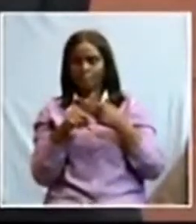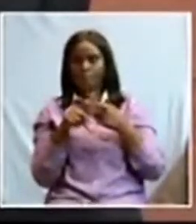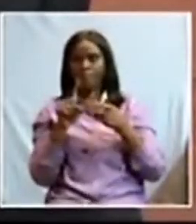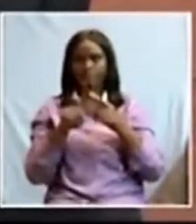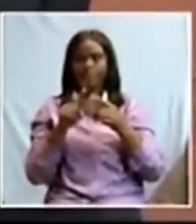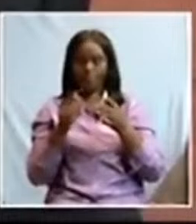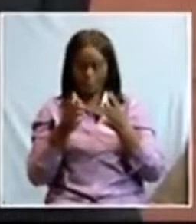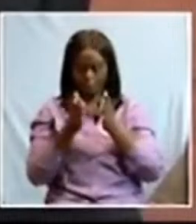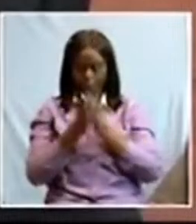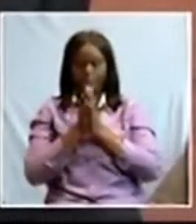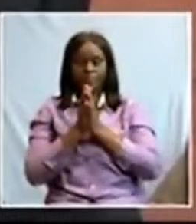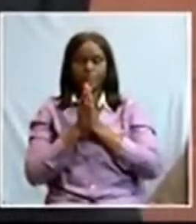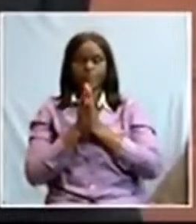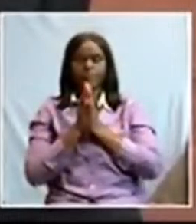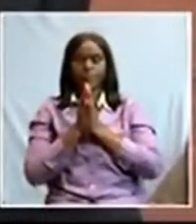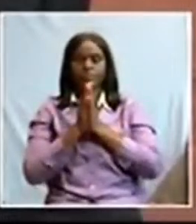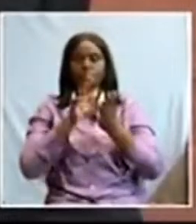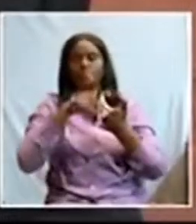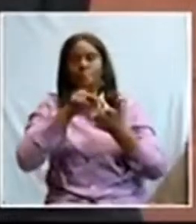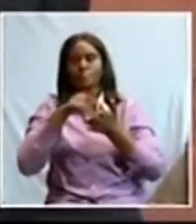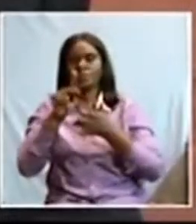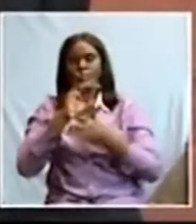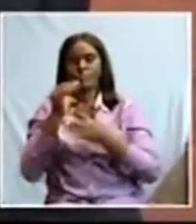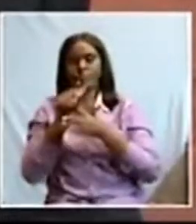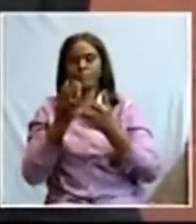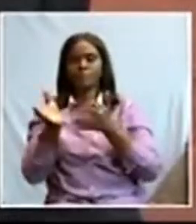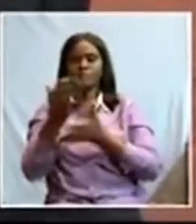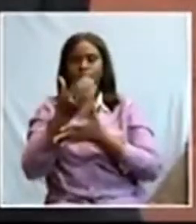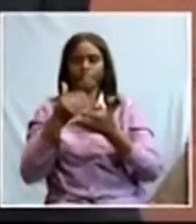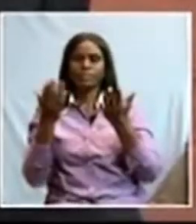demand payments or recoveries.